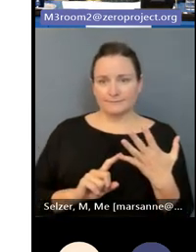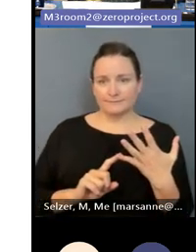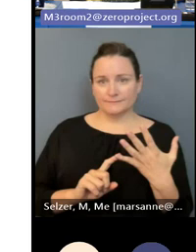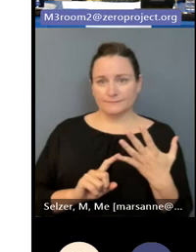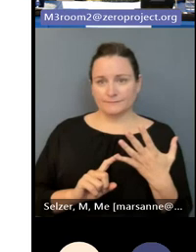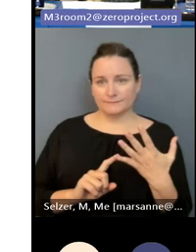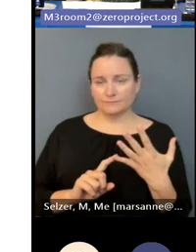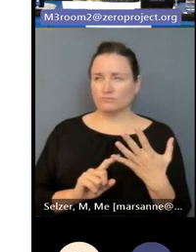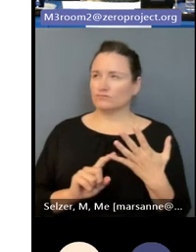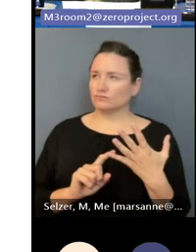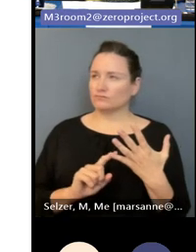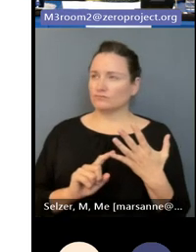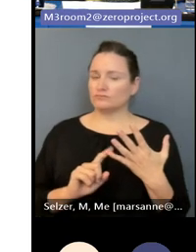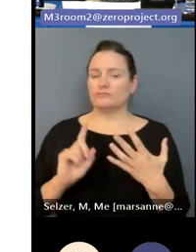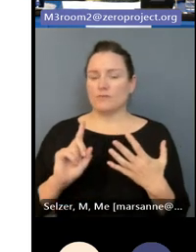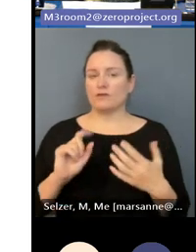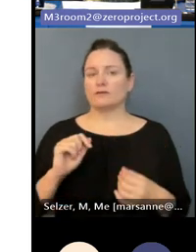will just